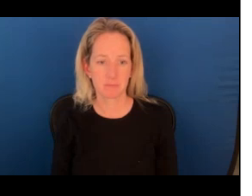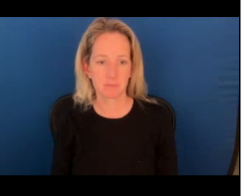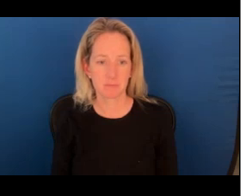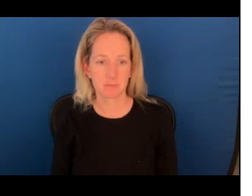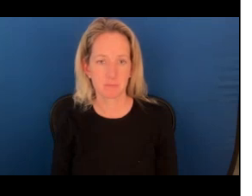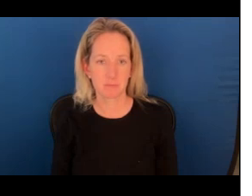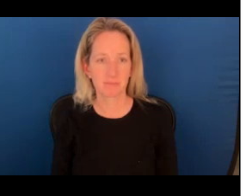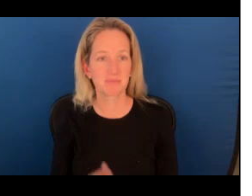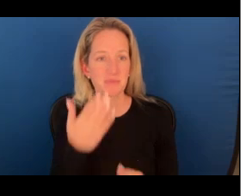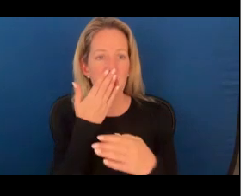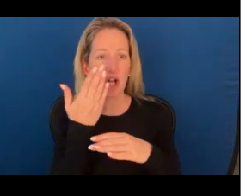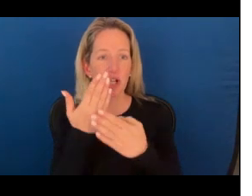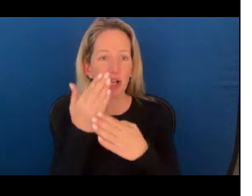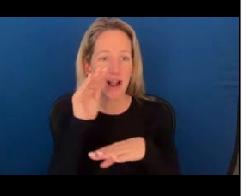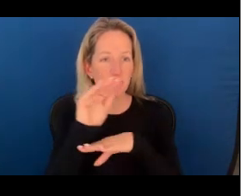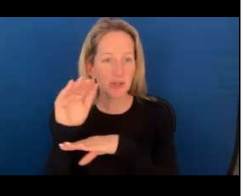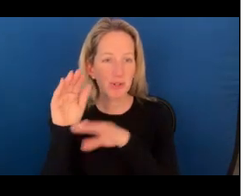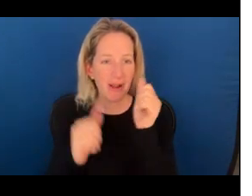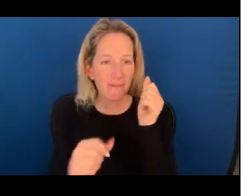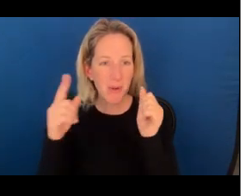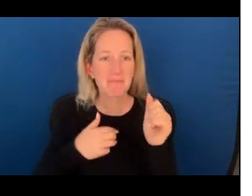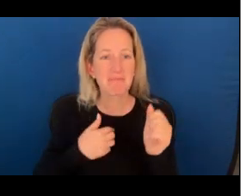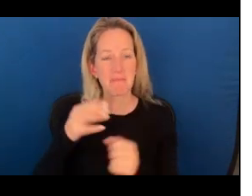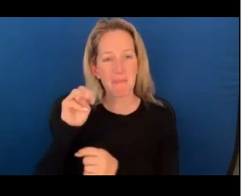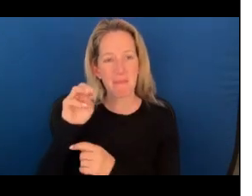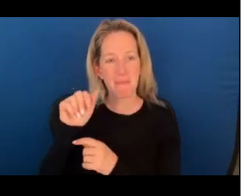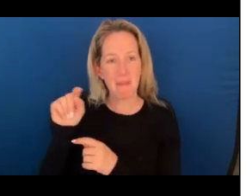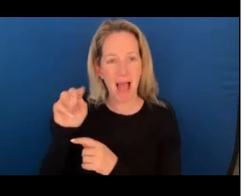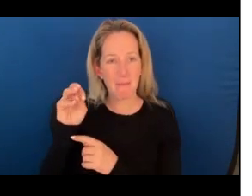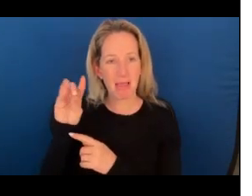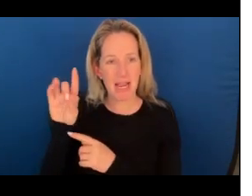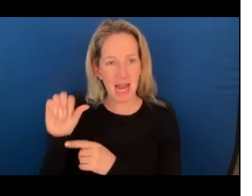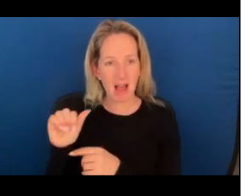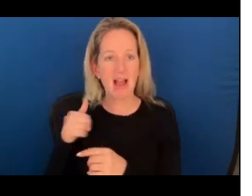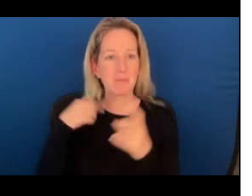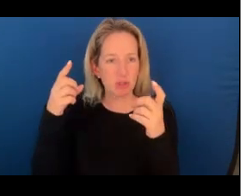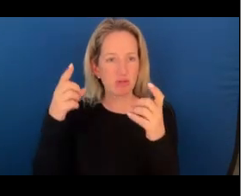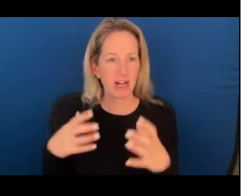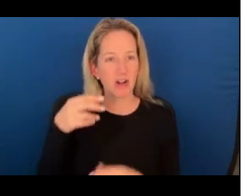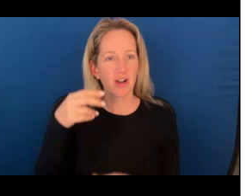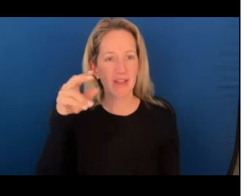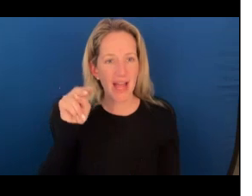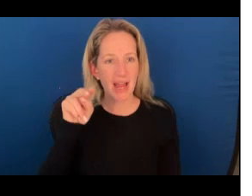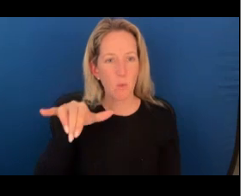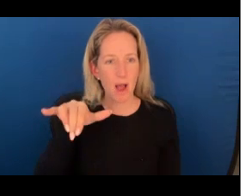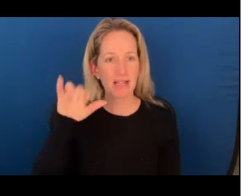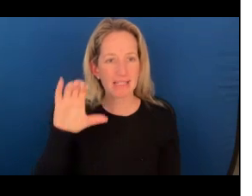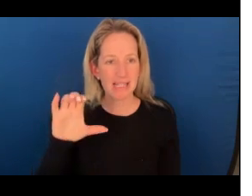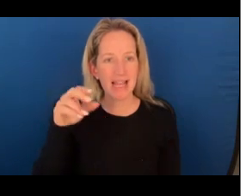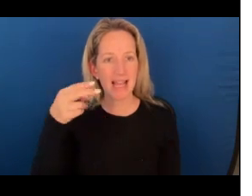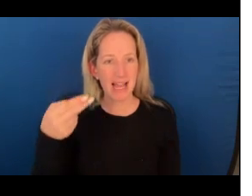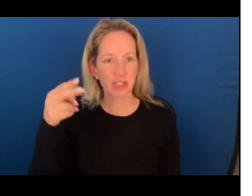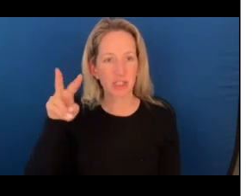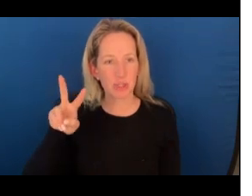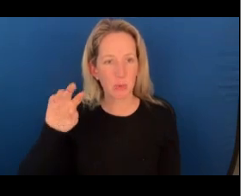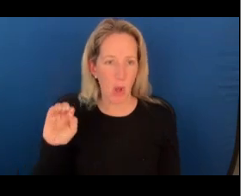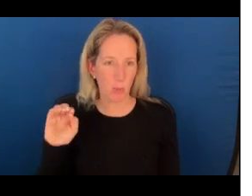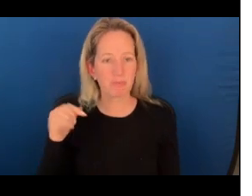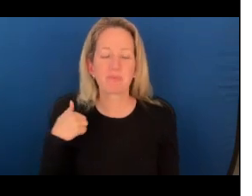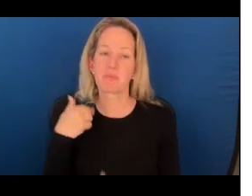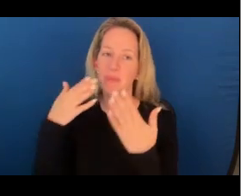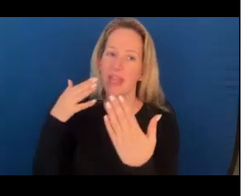Good afternoon, everyone. I'm Matt Molina. I am the director of NYC H2O. And we're very appreciative to NOAA